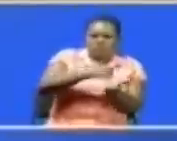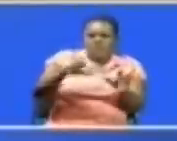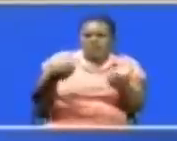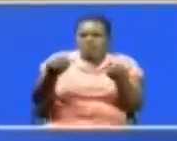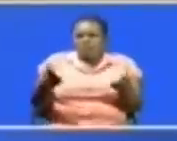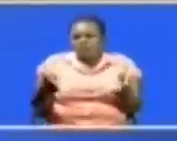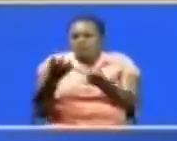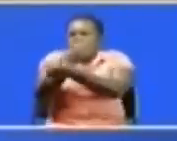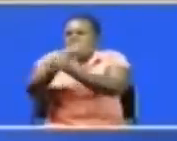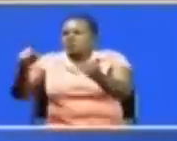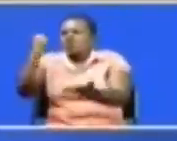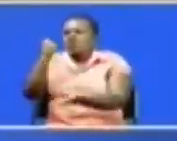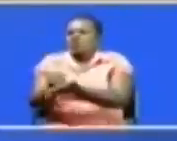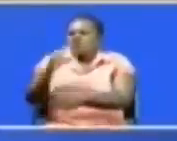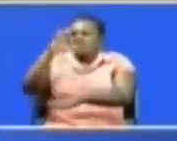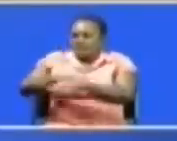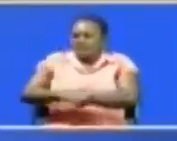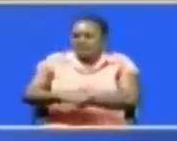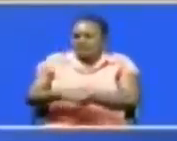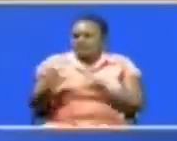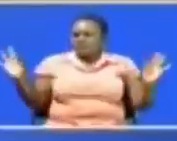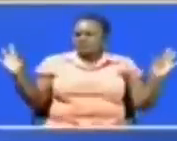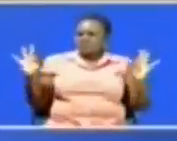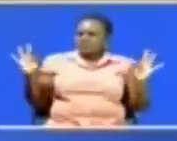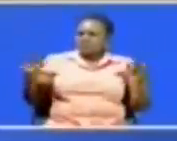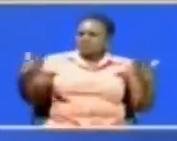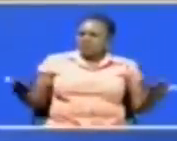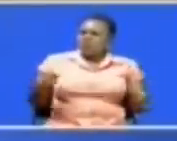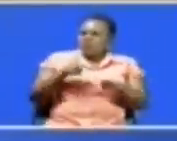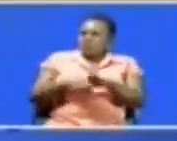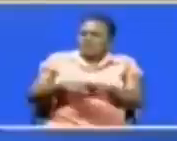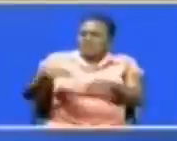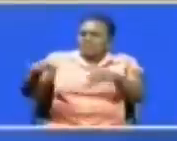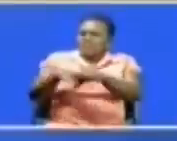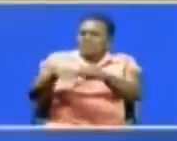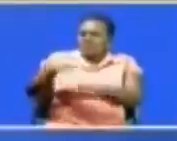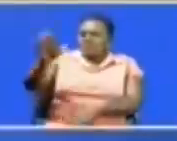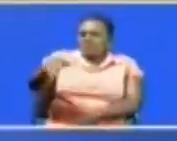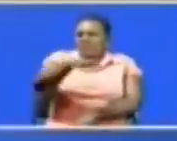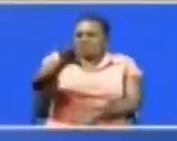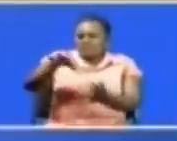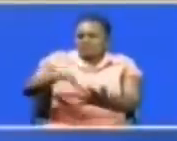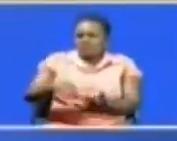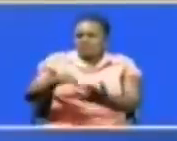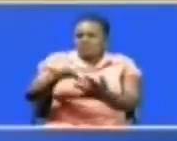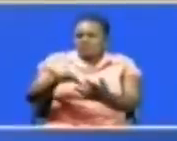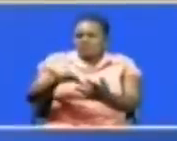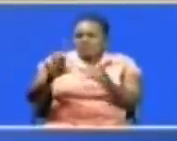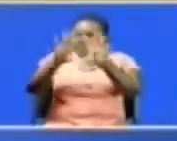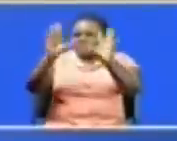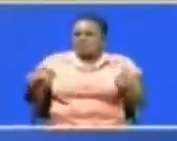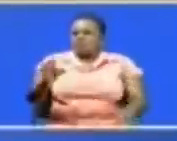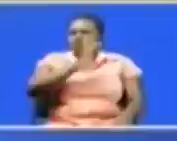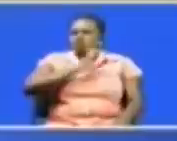the office of a president. It is quite surprising when a member of parliament, and especially somebody who is a member of a budget